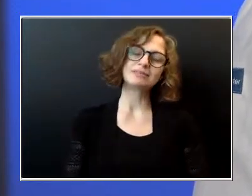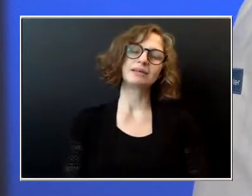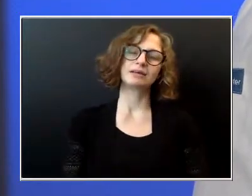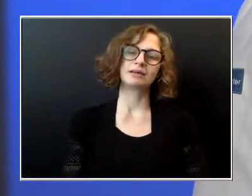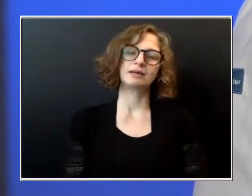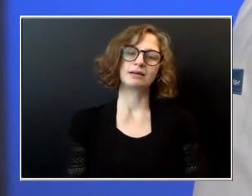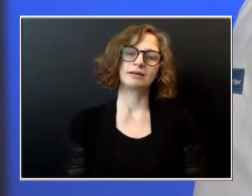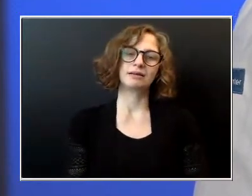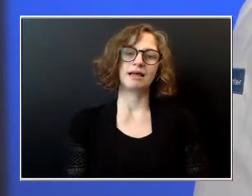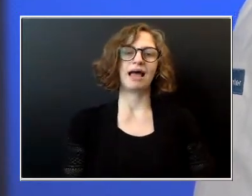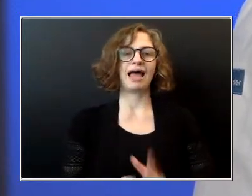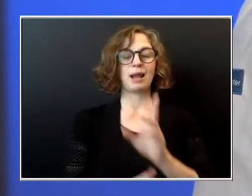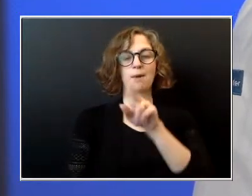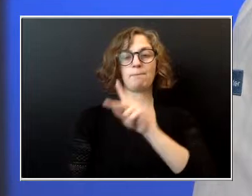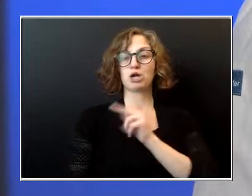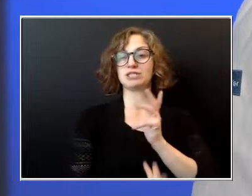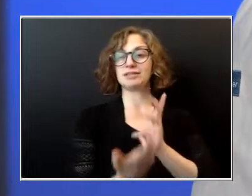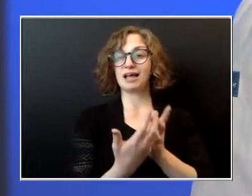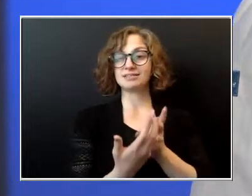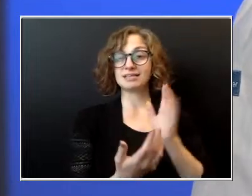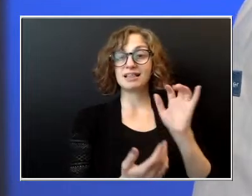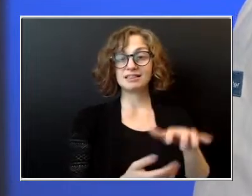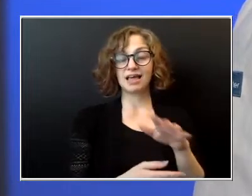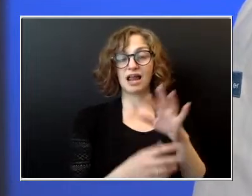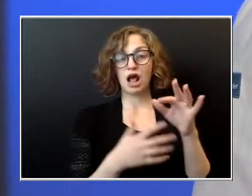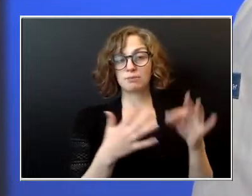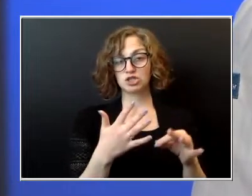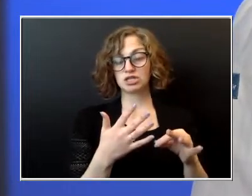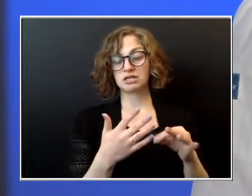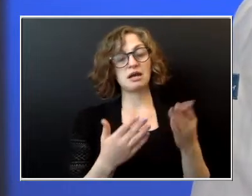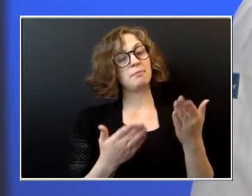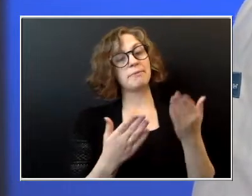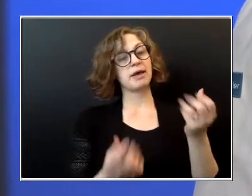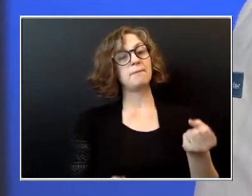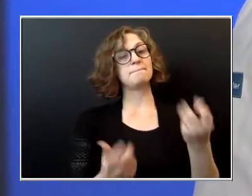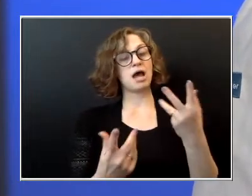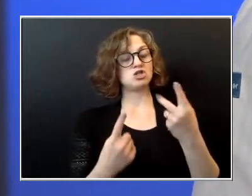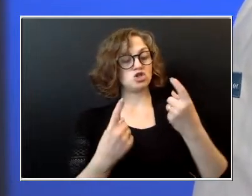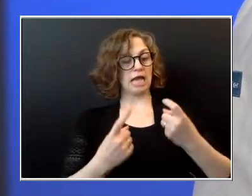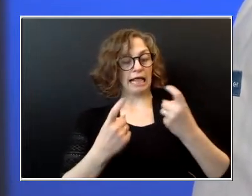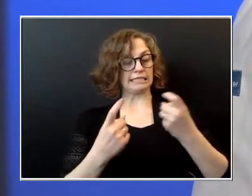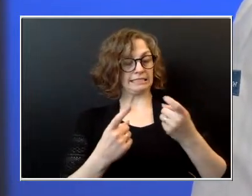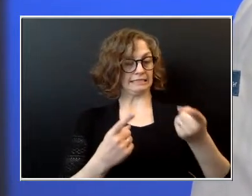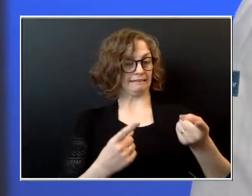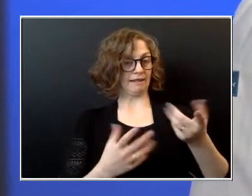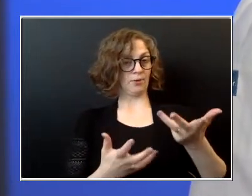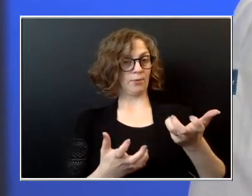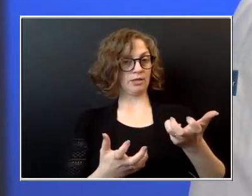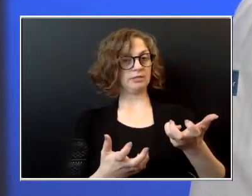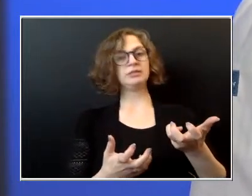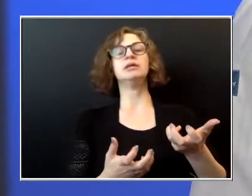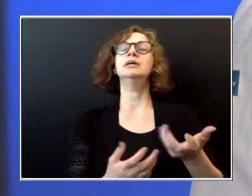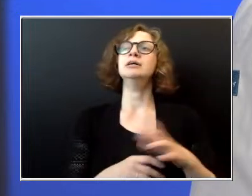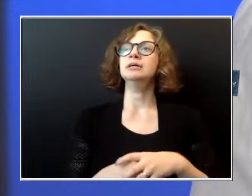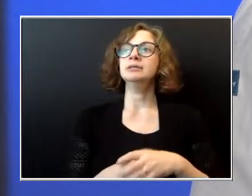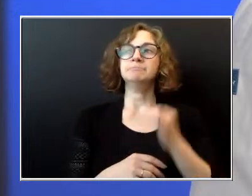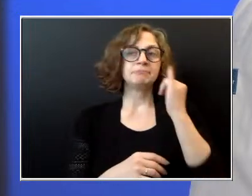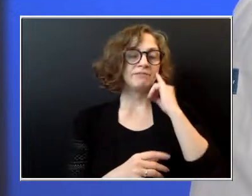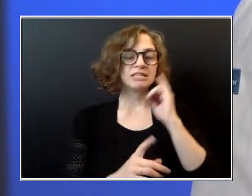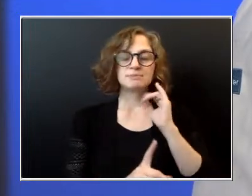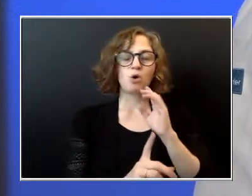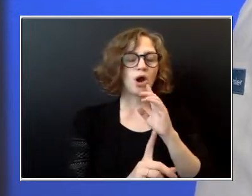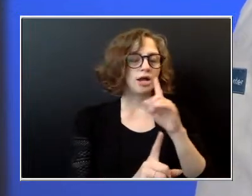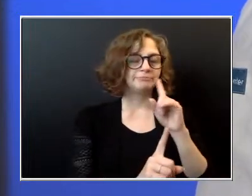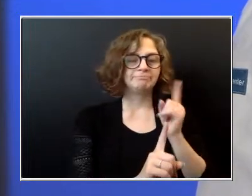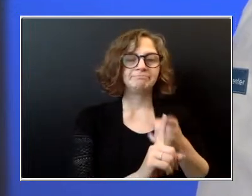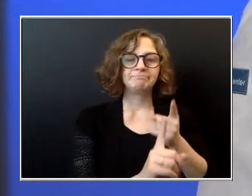option and how much testing they may want, if it's more targeted to what their current cancer diagnosis is, or if they want to get